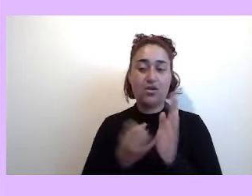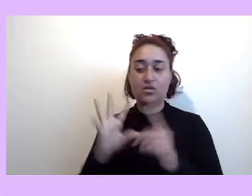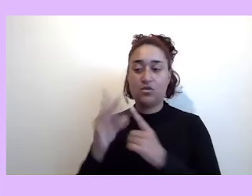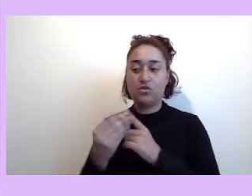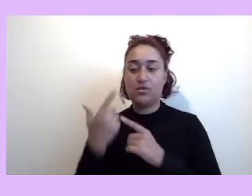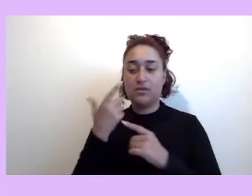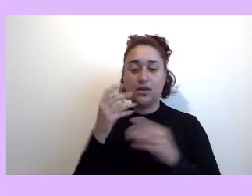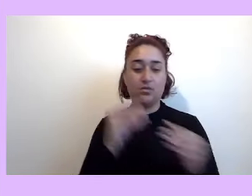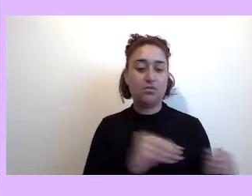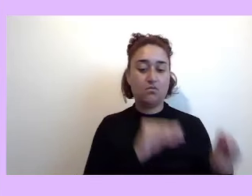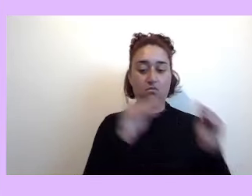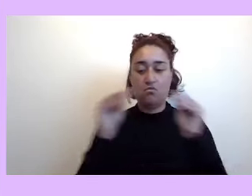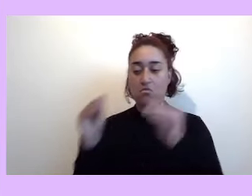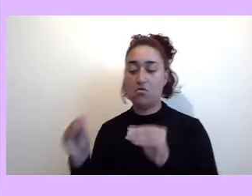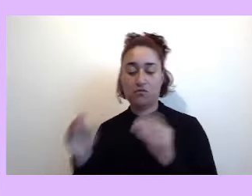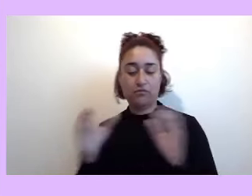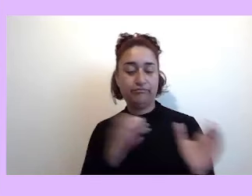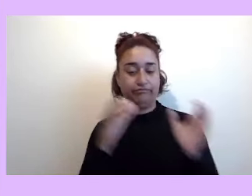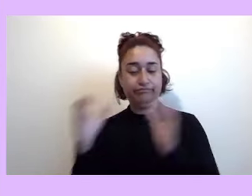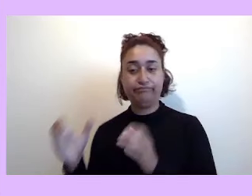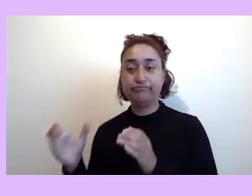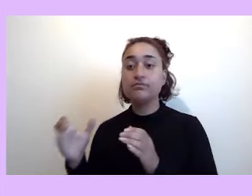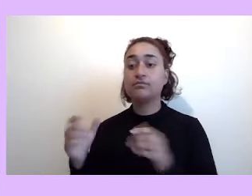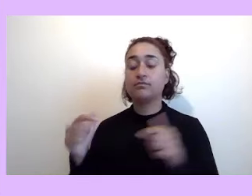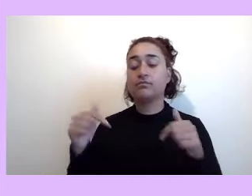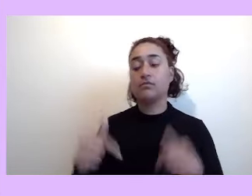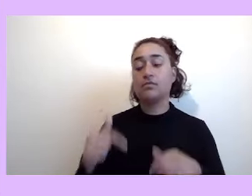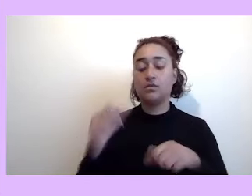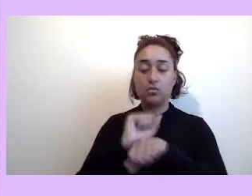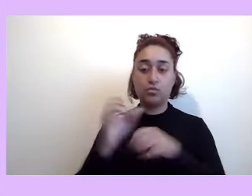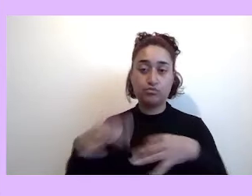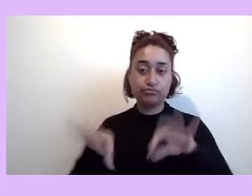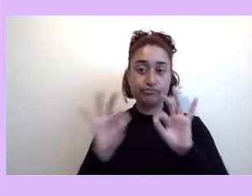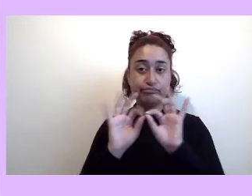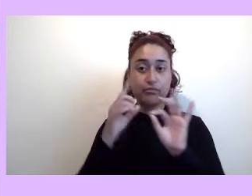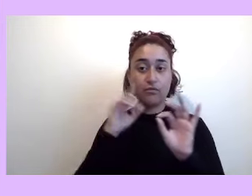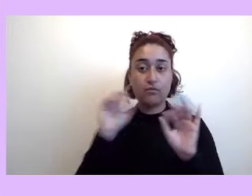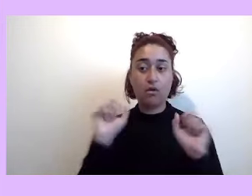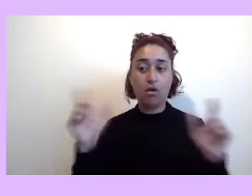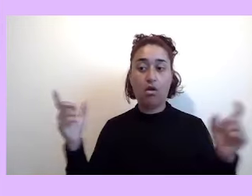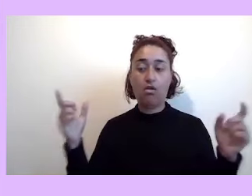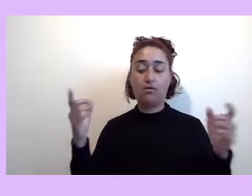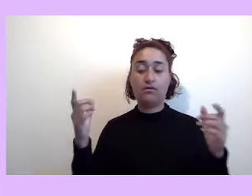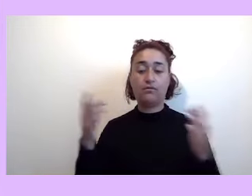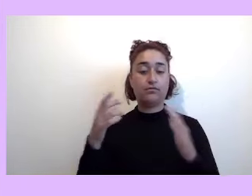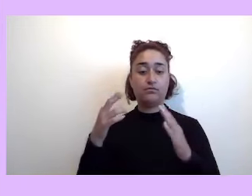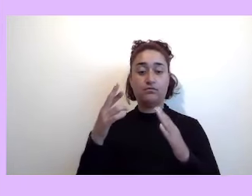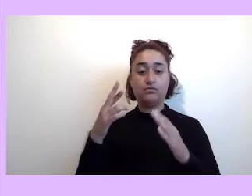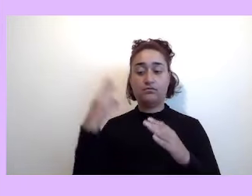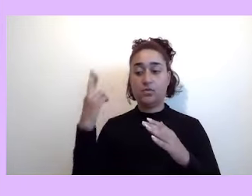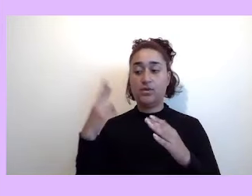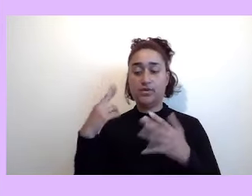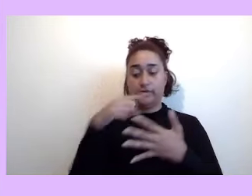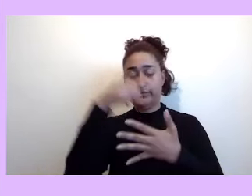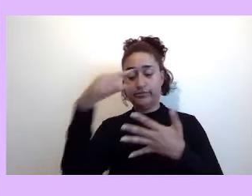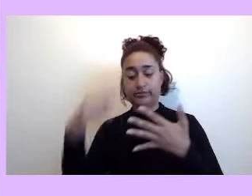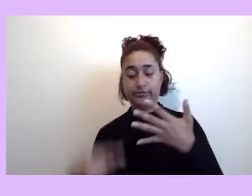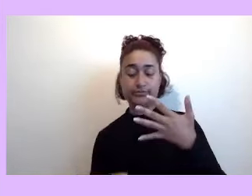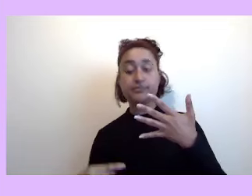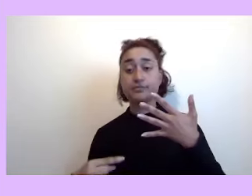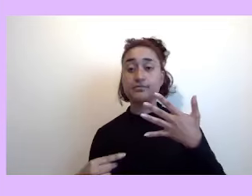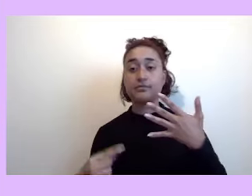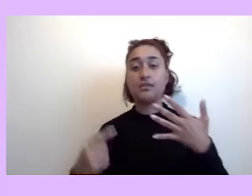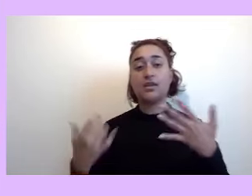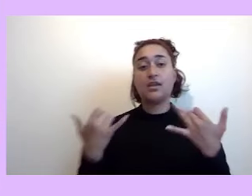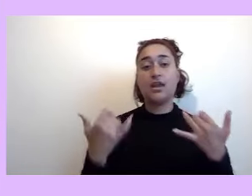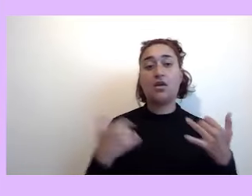chart. This work is very important for all of those reasons. And when I pass it now, and I